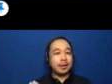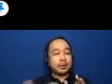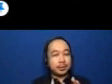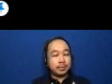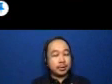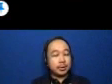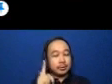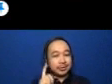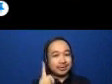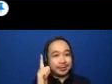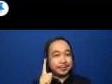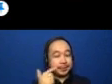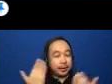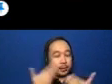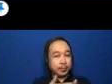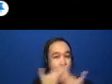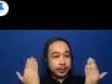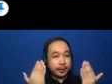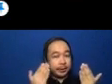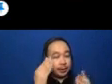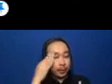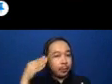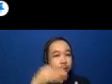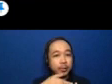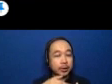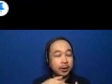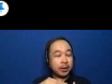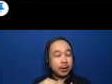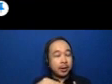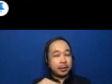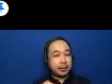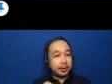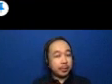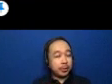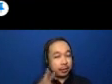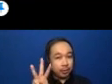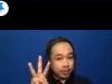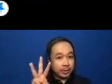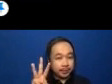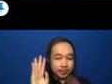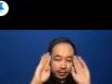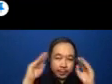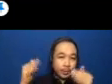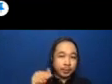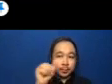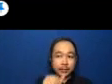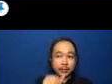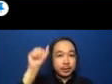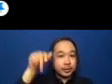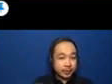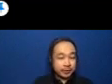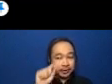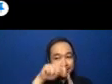our consideration of Agenda Item 3, consideration of the Asia-Pacific Indicator Framework for